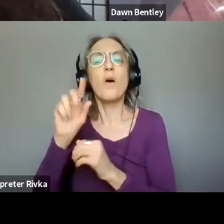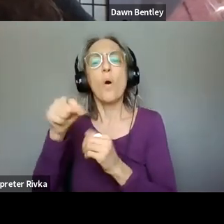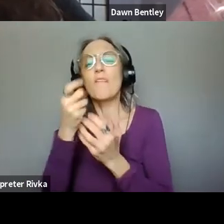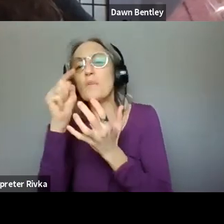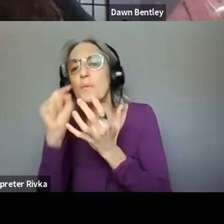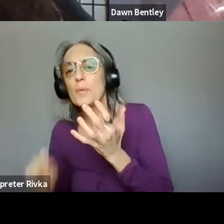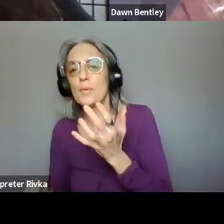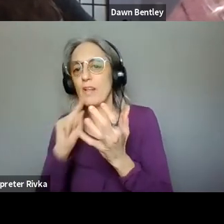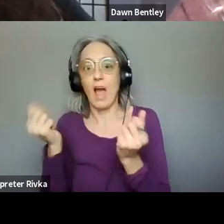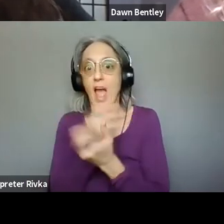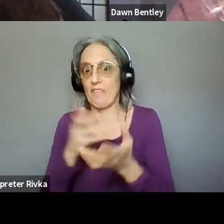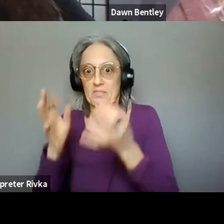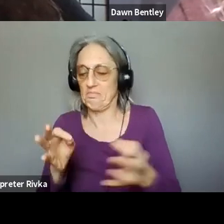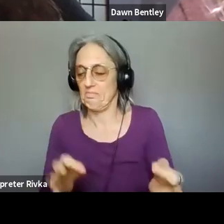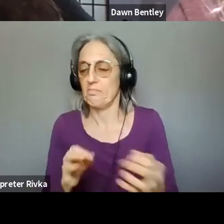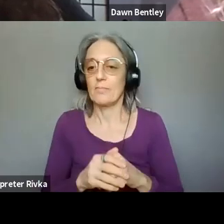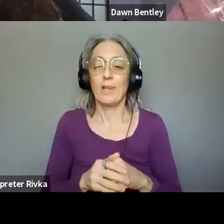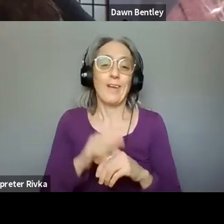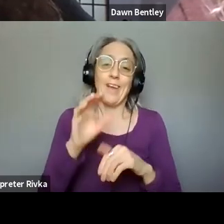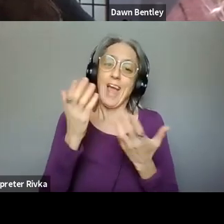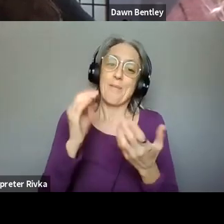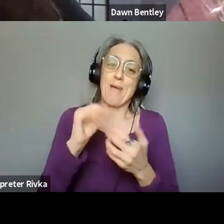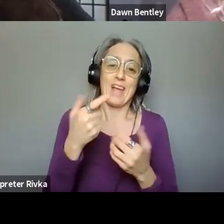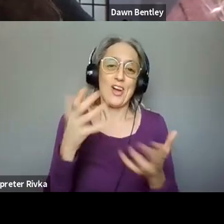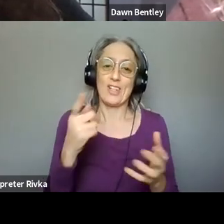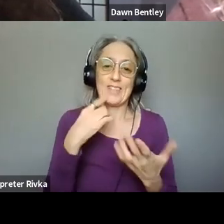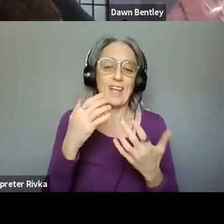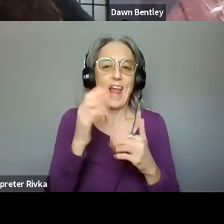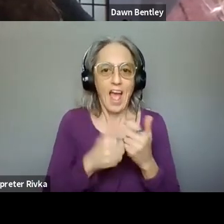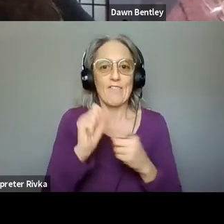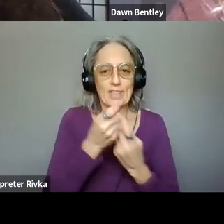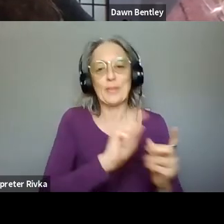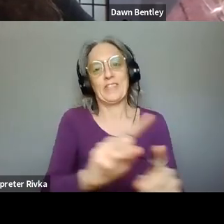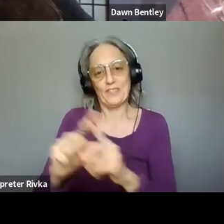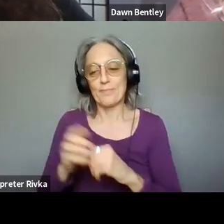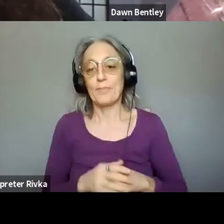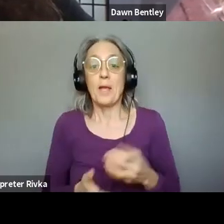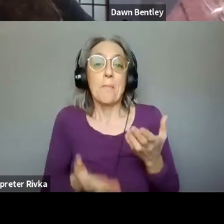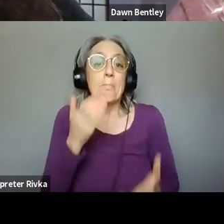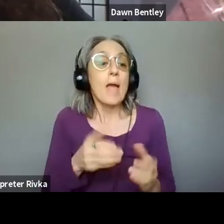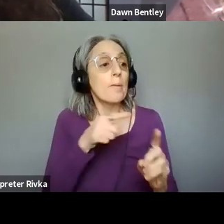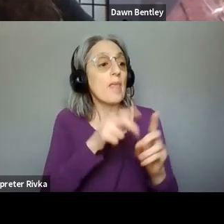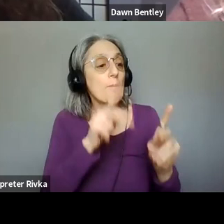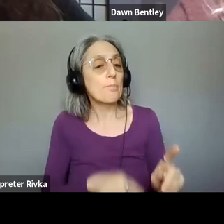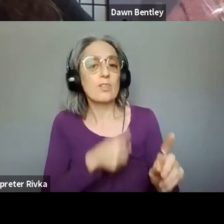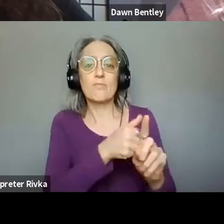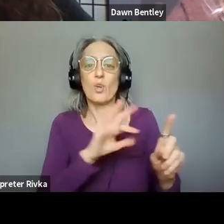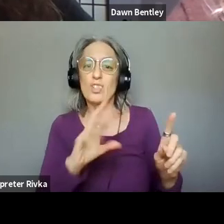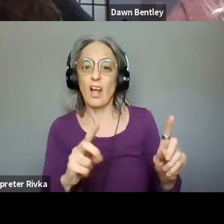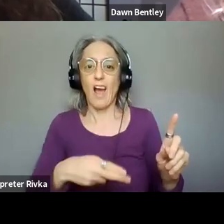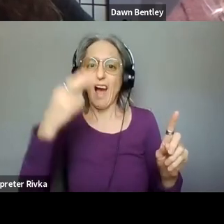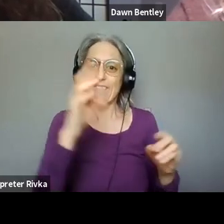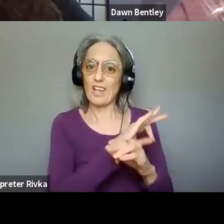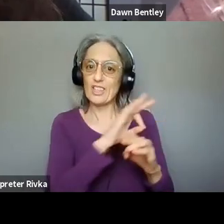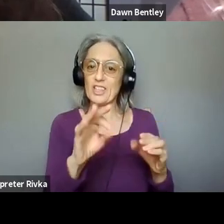no two cases the same. So you may have an individual who's high functioning, and they can